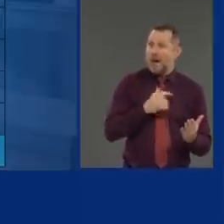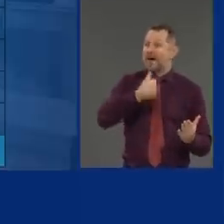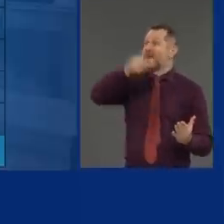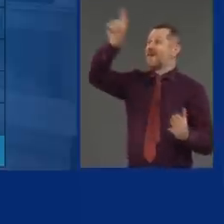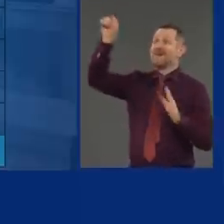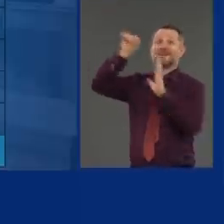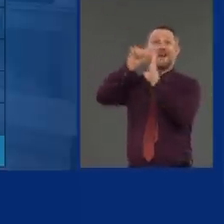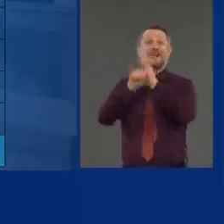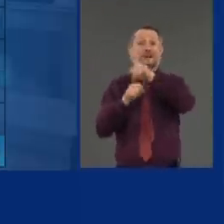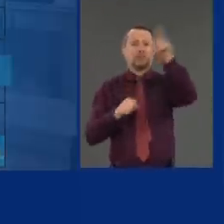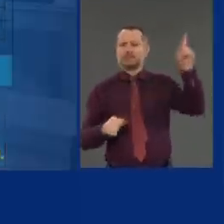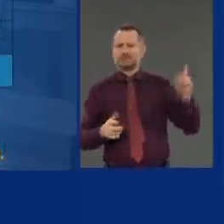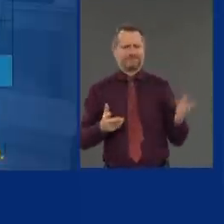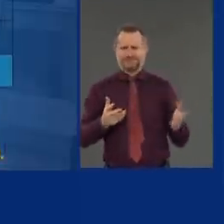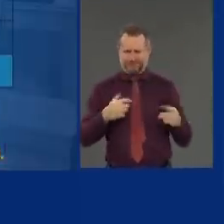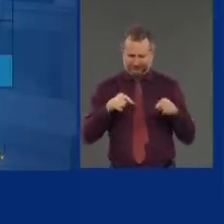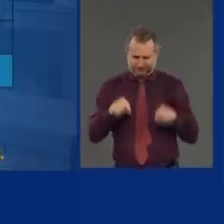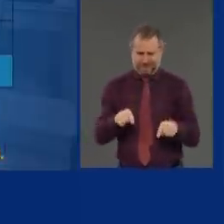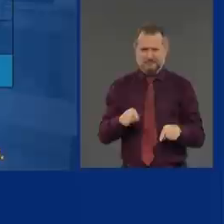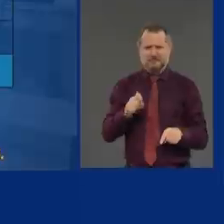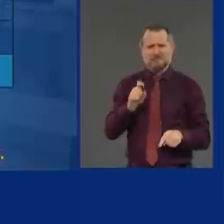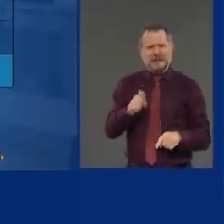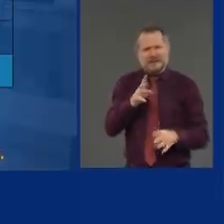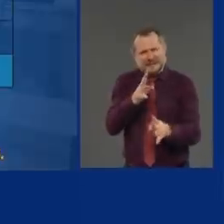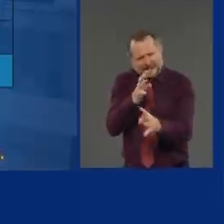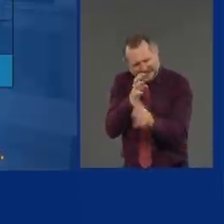discipline to follow the numbers.